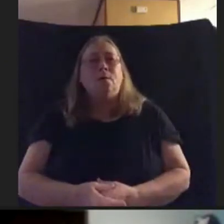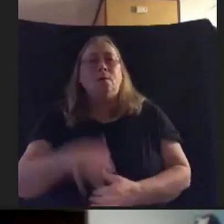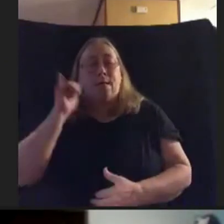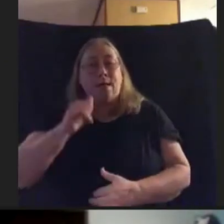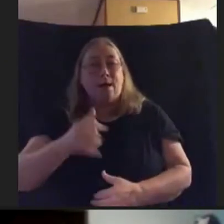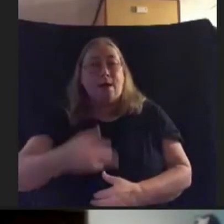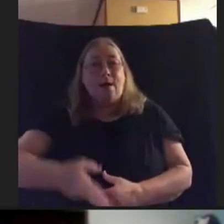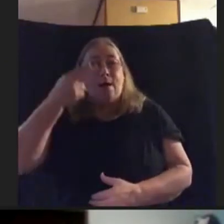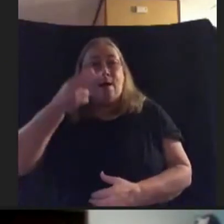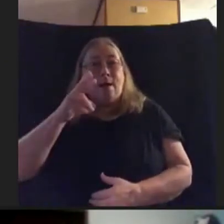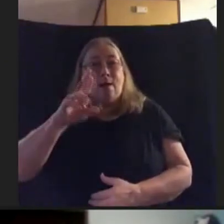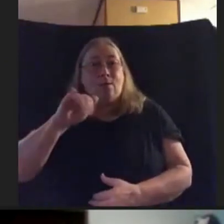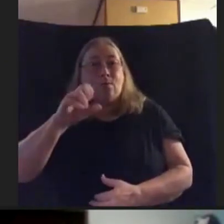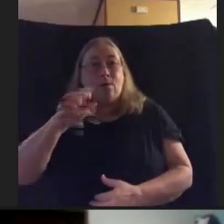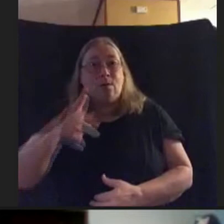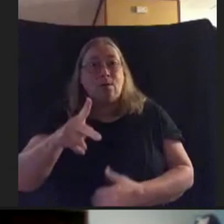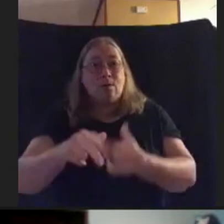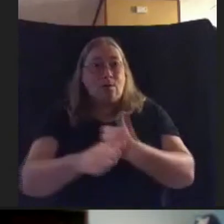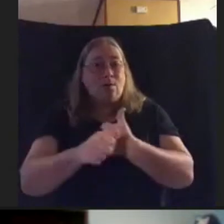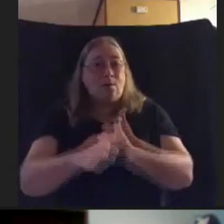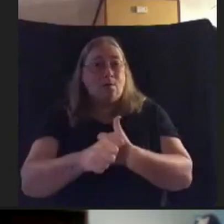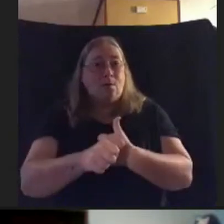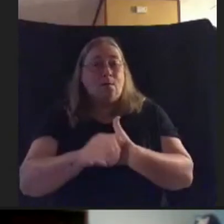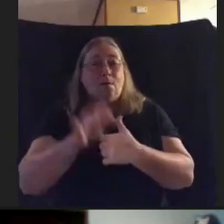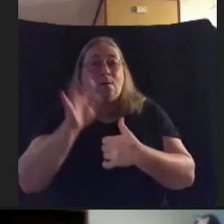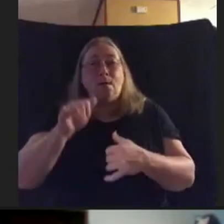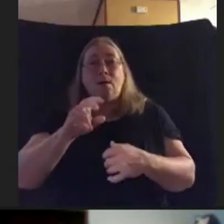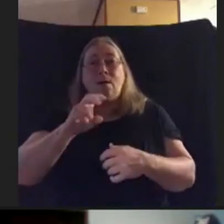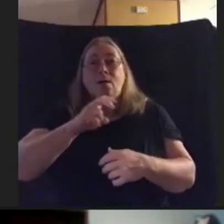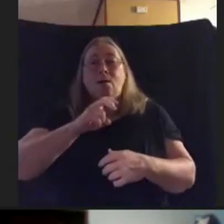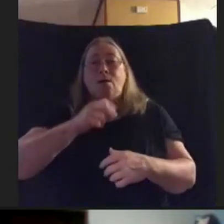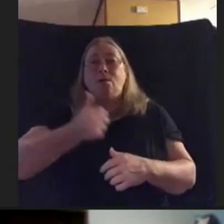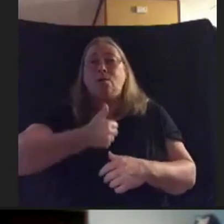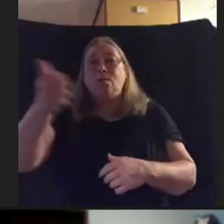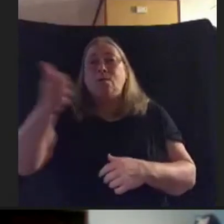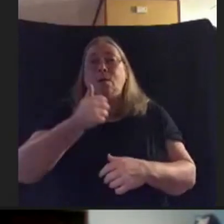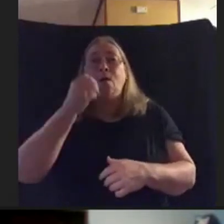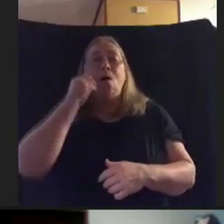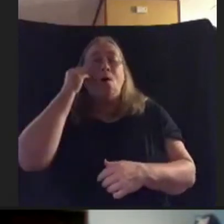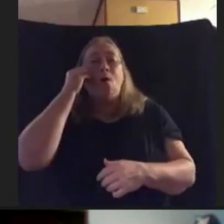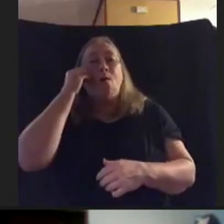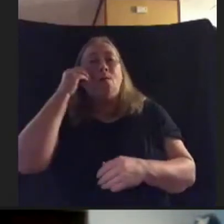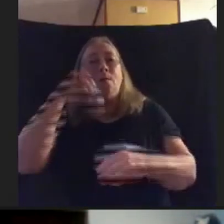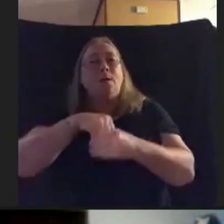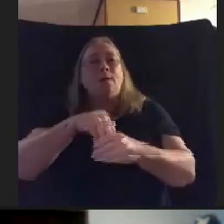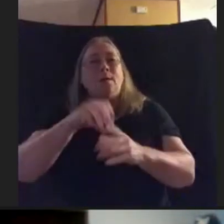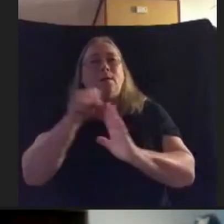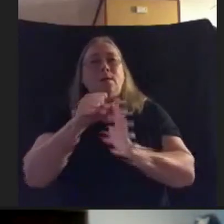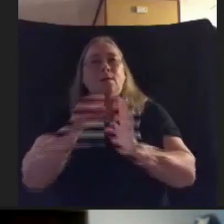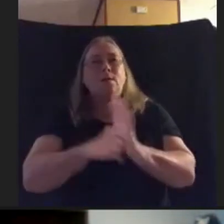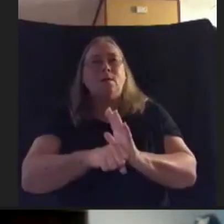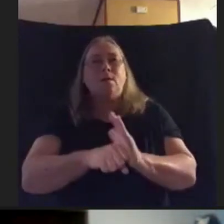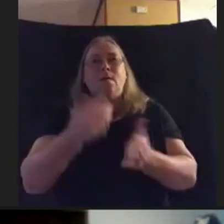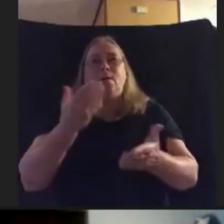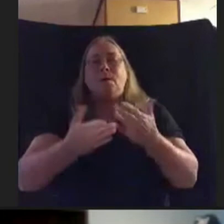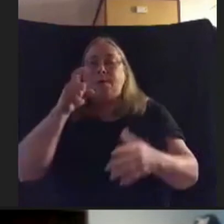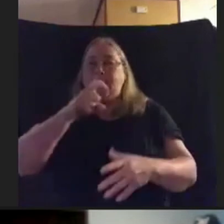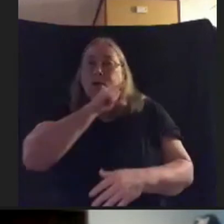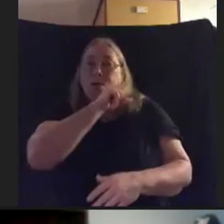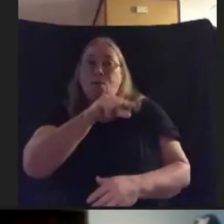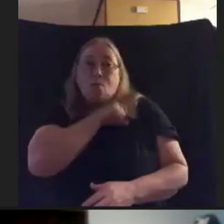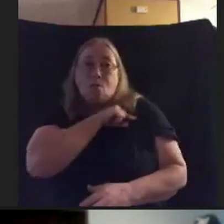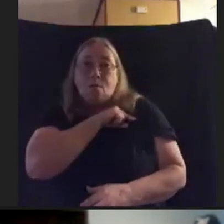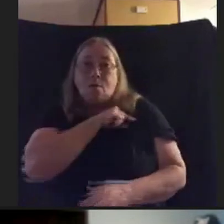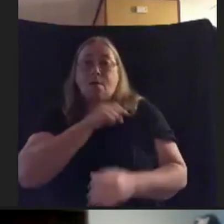severe outcomes and travel to and from their homes across the state? First of all, if they meet the qualifications, they